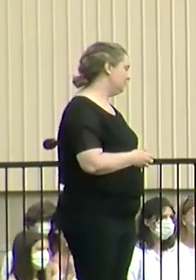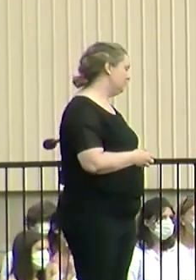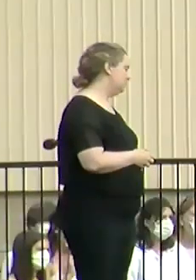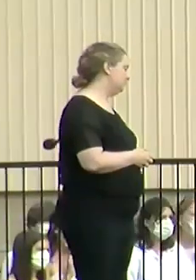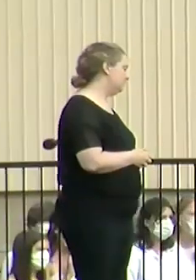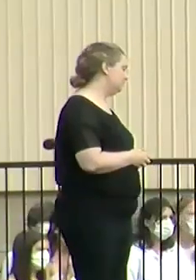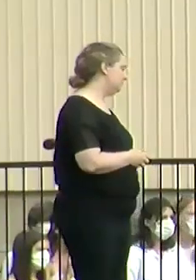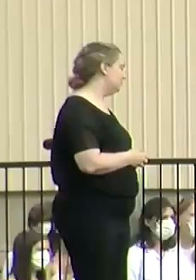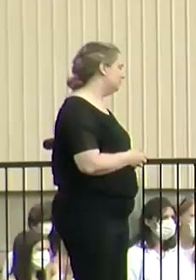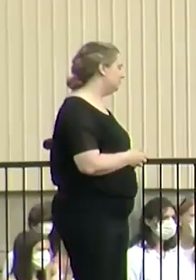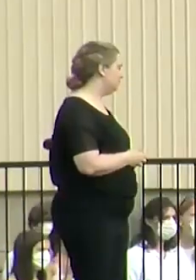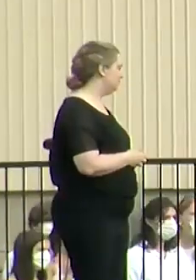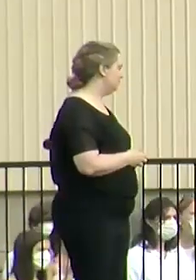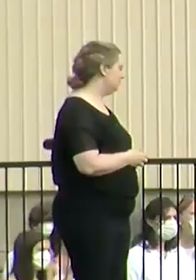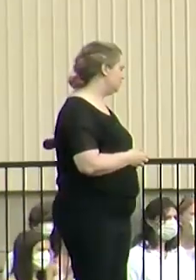Ooh.